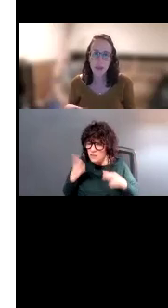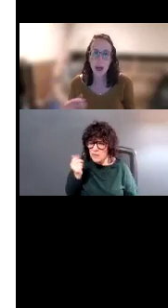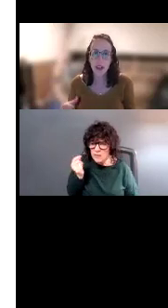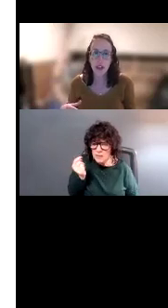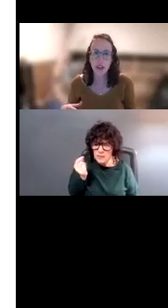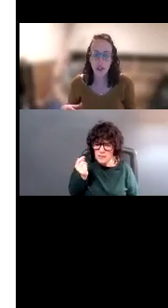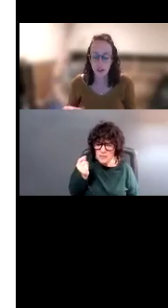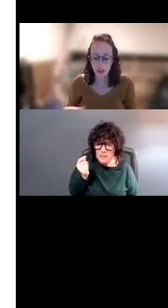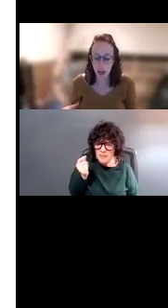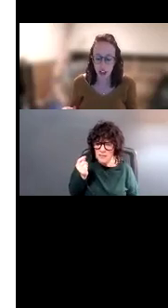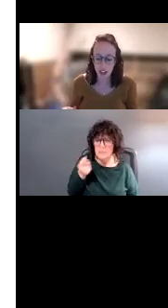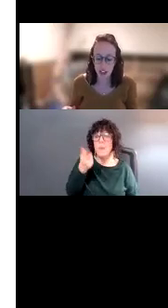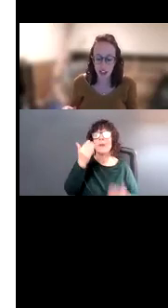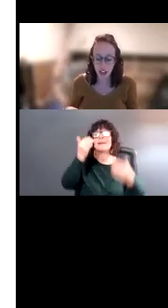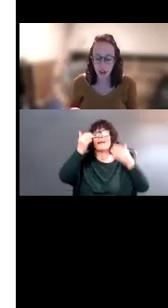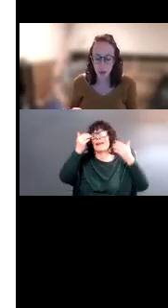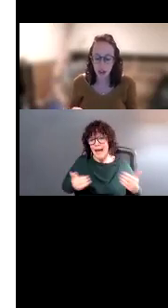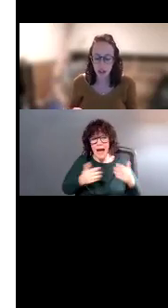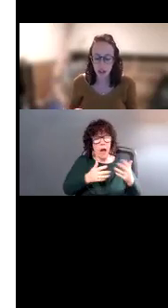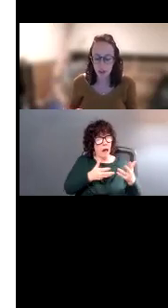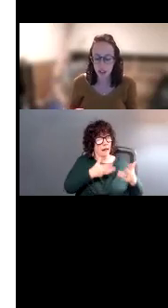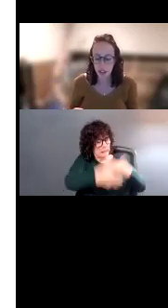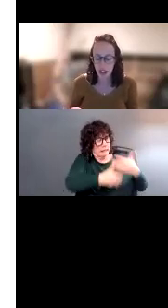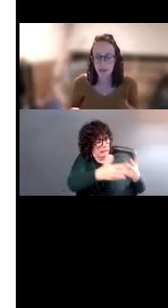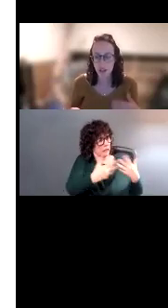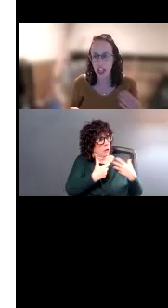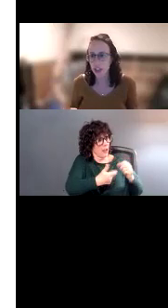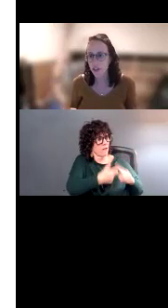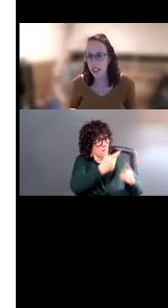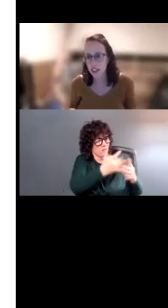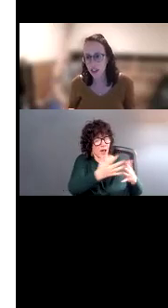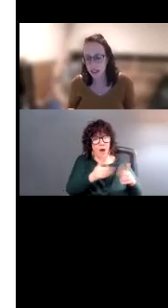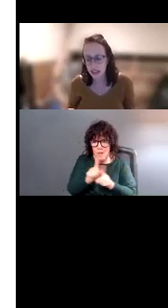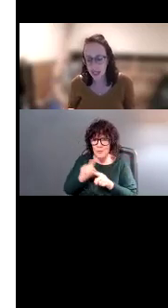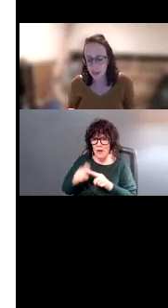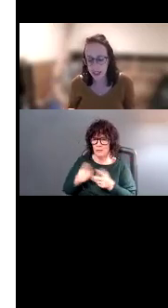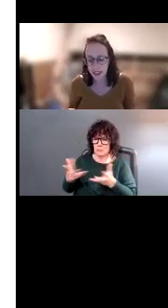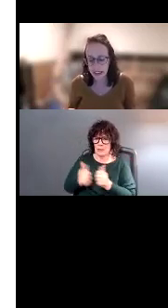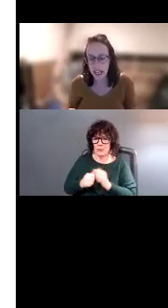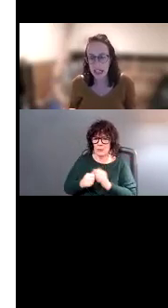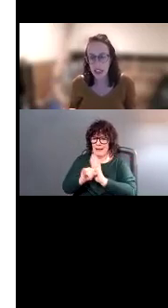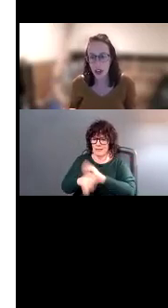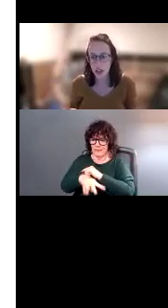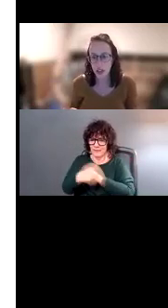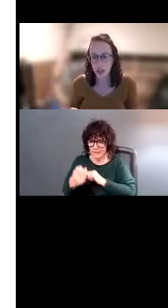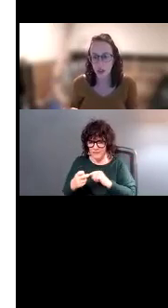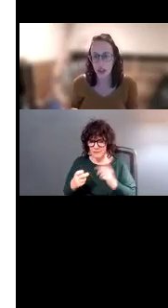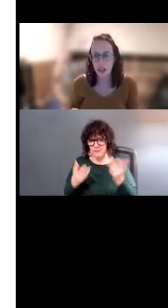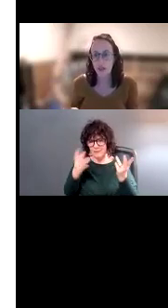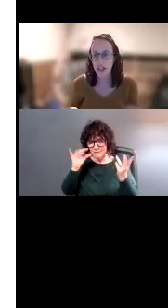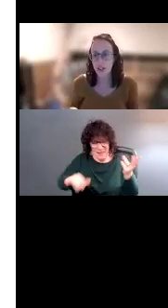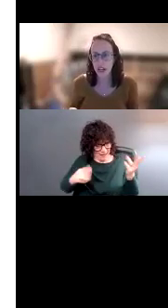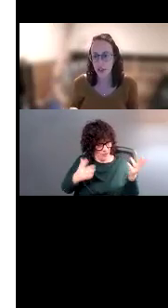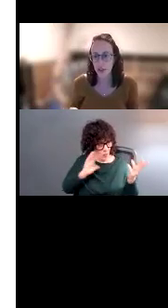So to monitor for fraud, you want to check your financial statements and